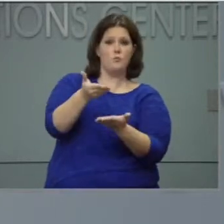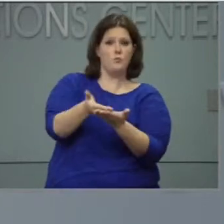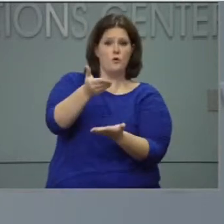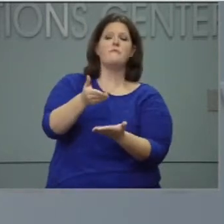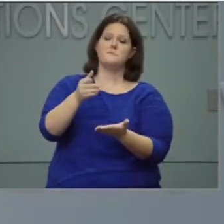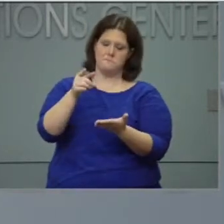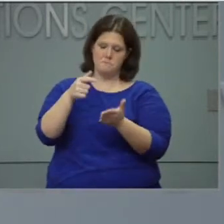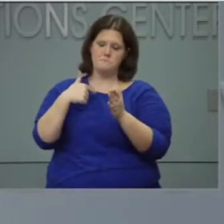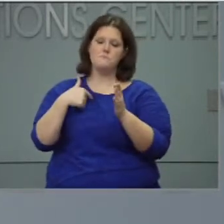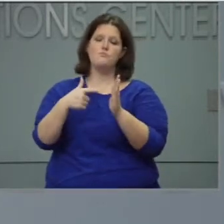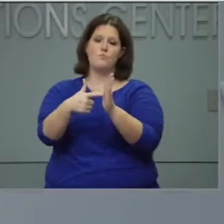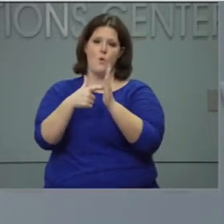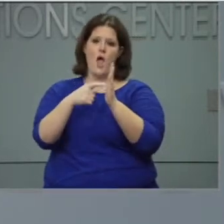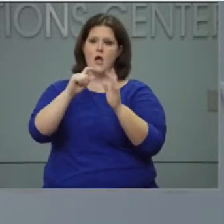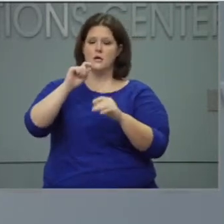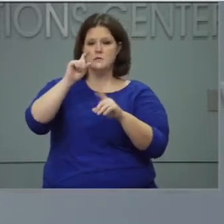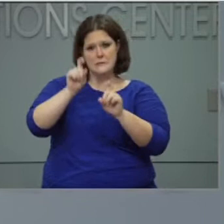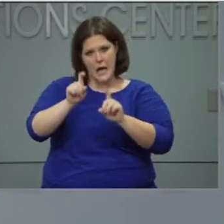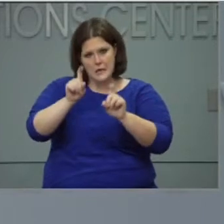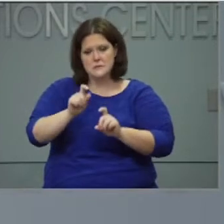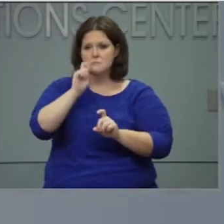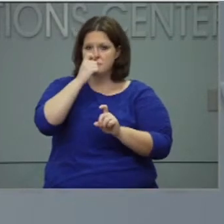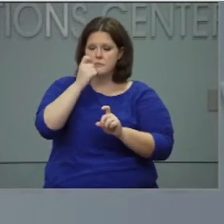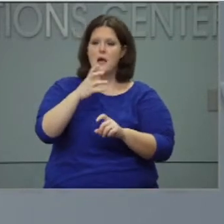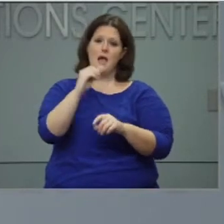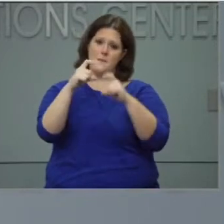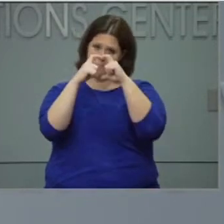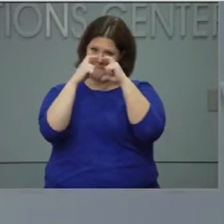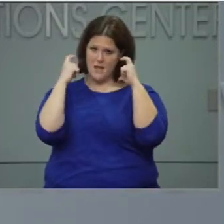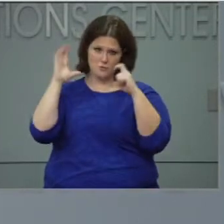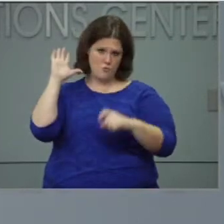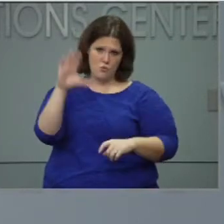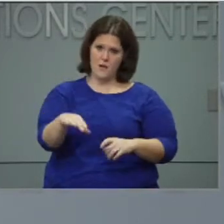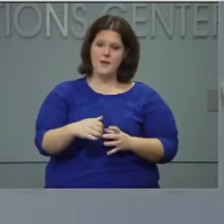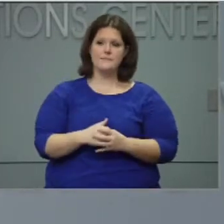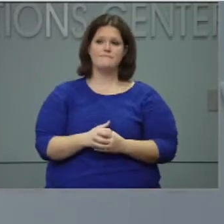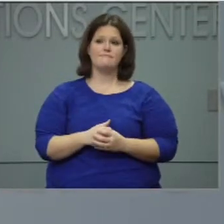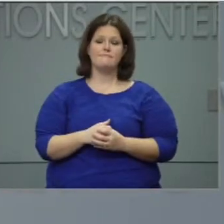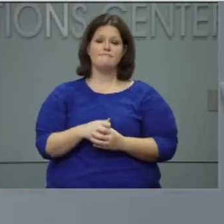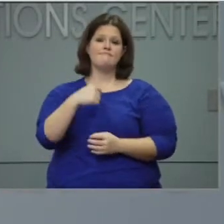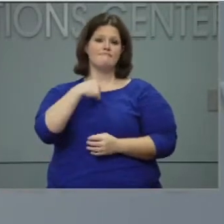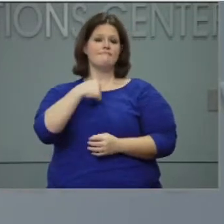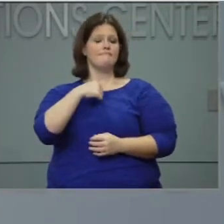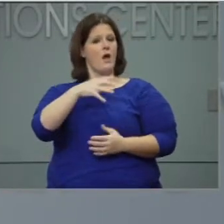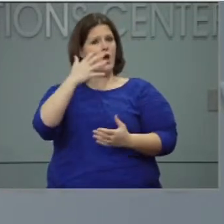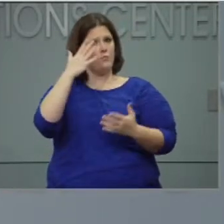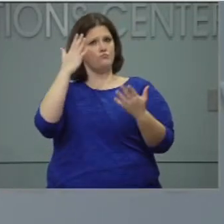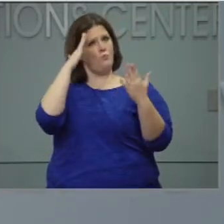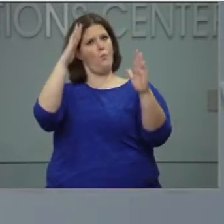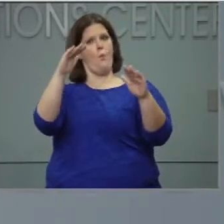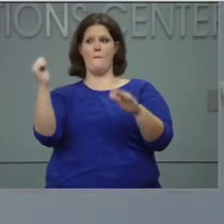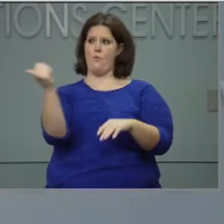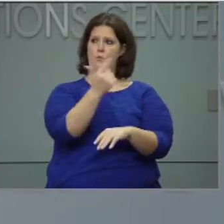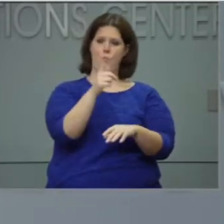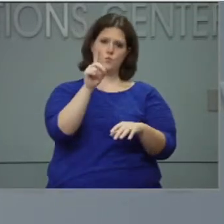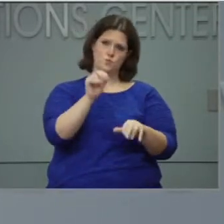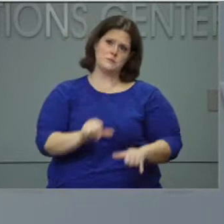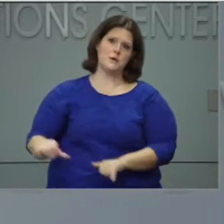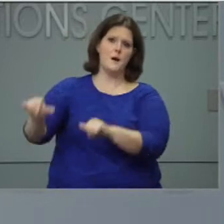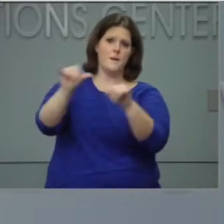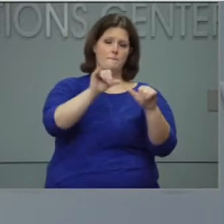private sector to join us in requiring vaccines, and I'm proud that many local and national businesses have done just